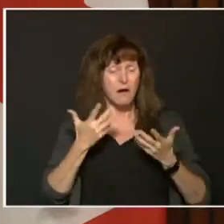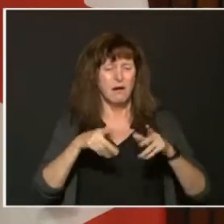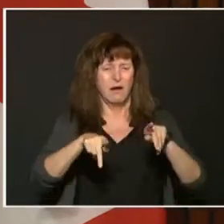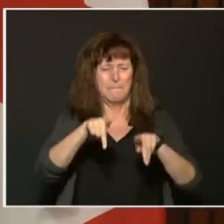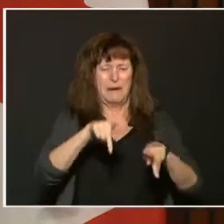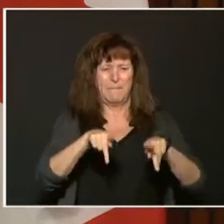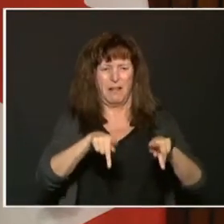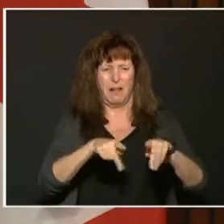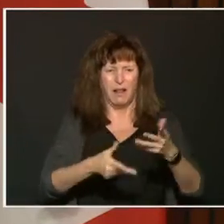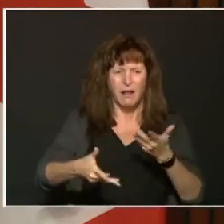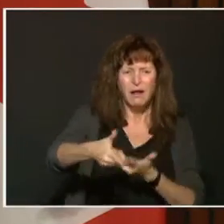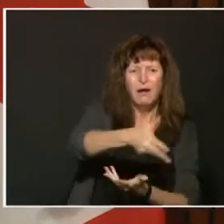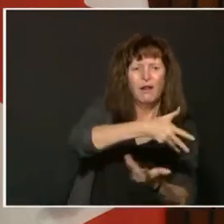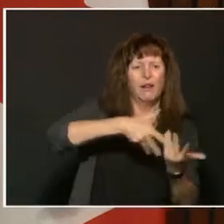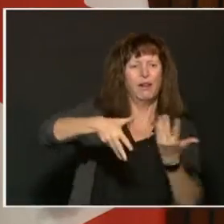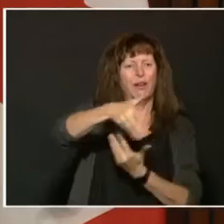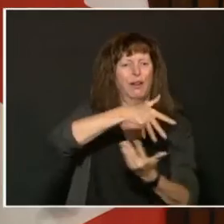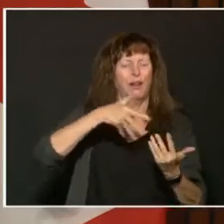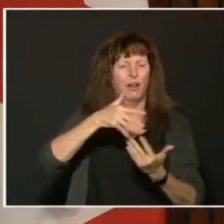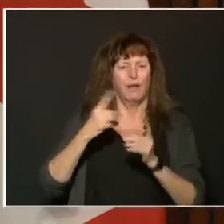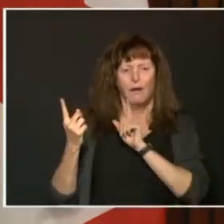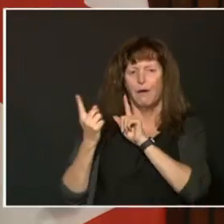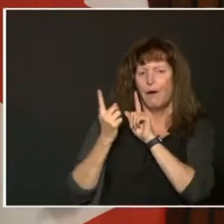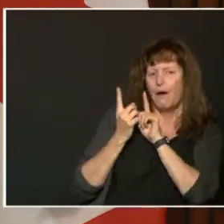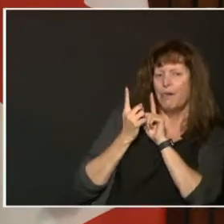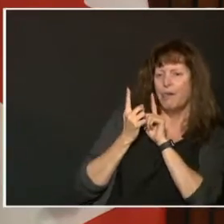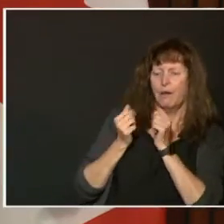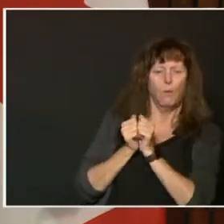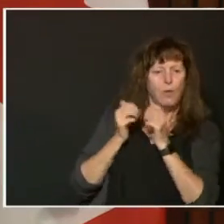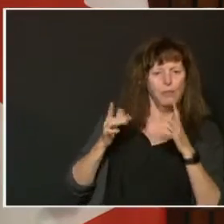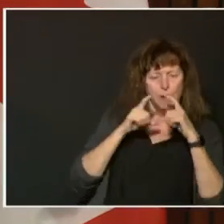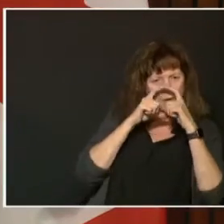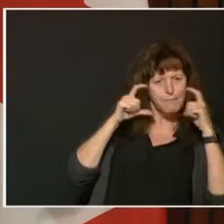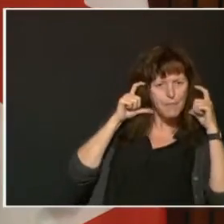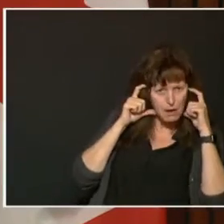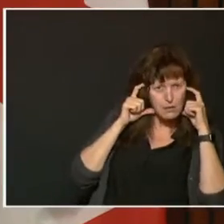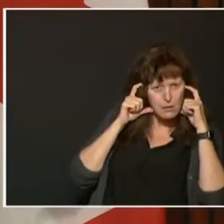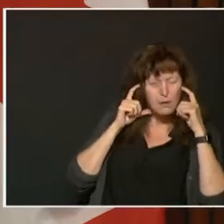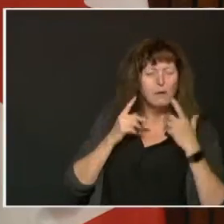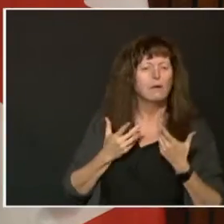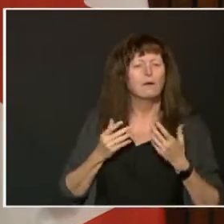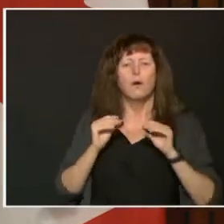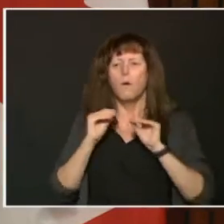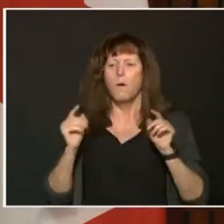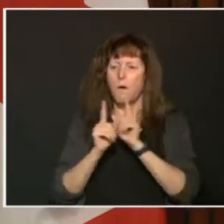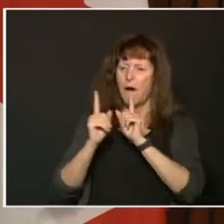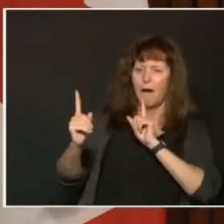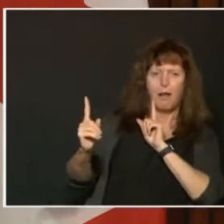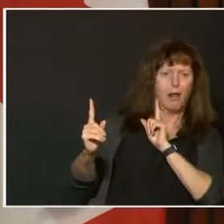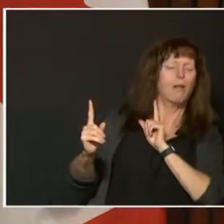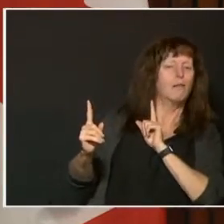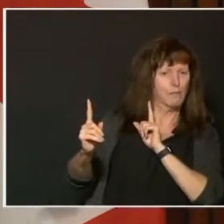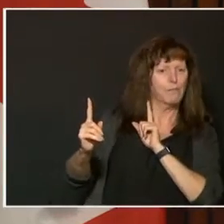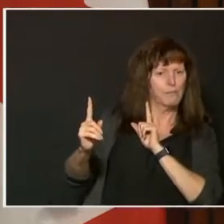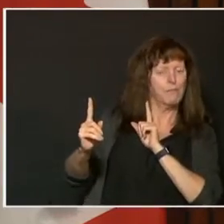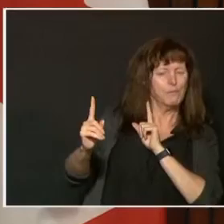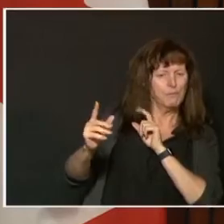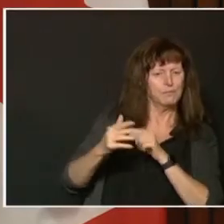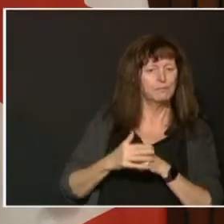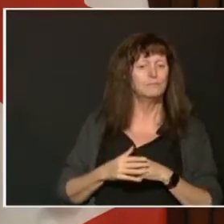are in close contact without a mask and not social distancing, coupled with low vaccination